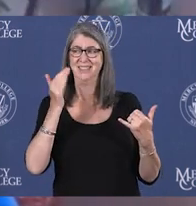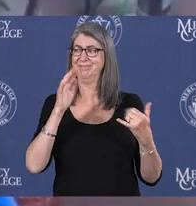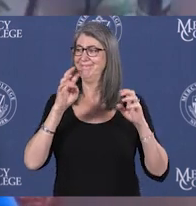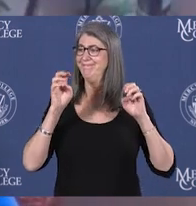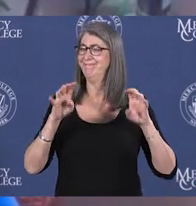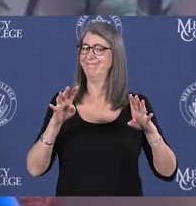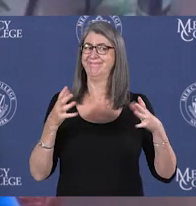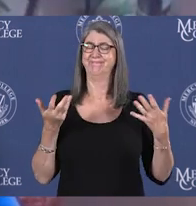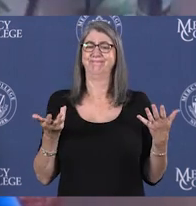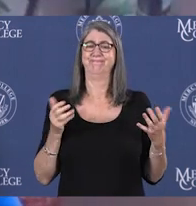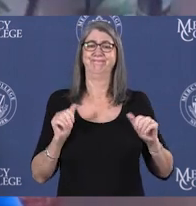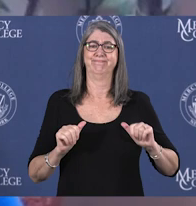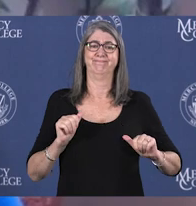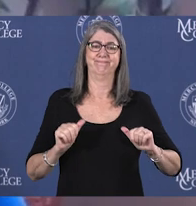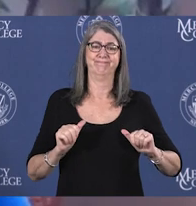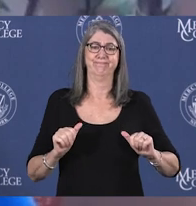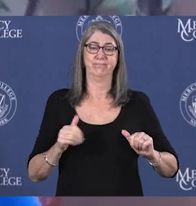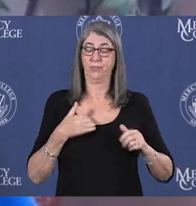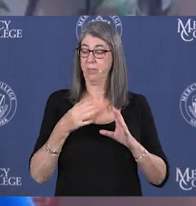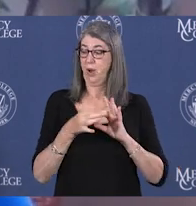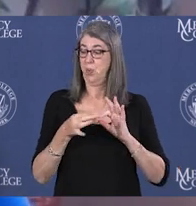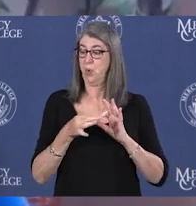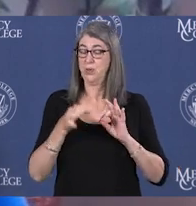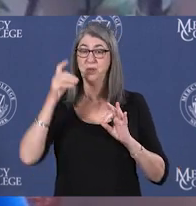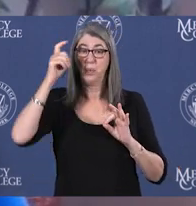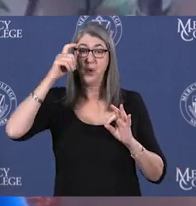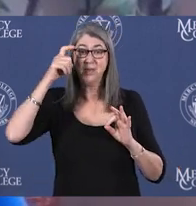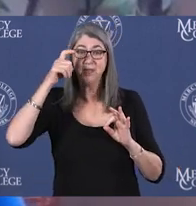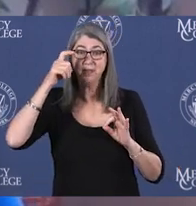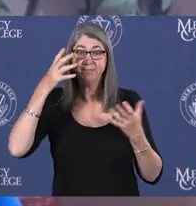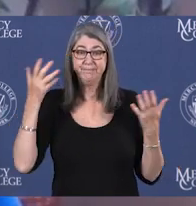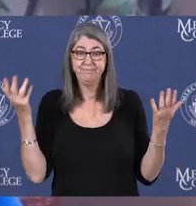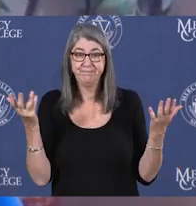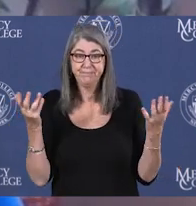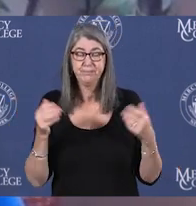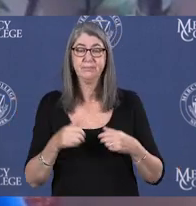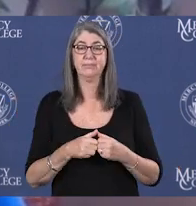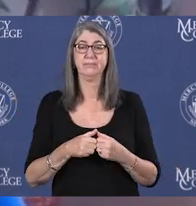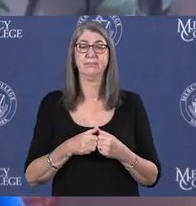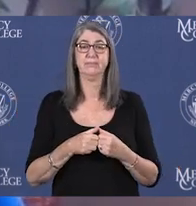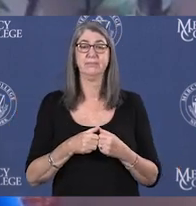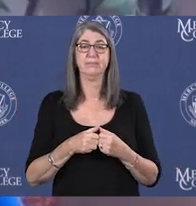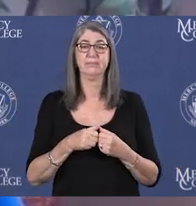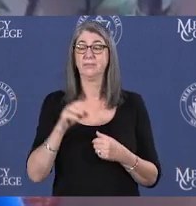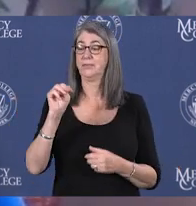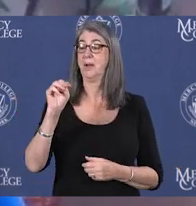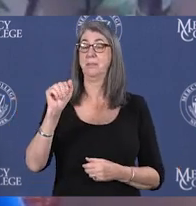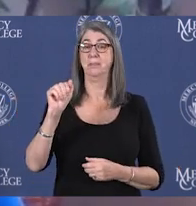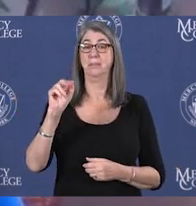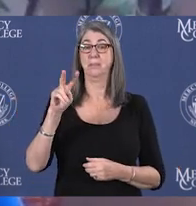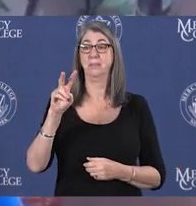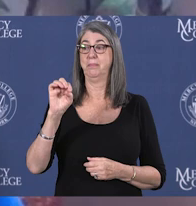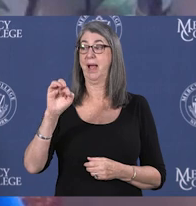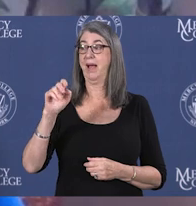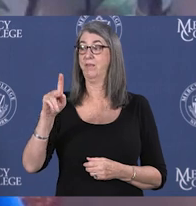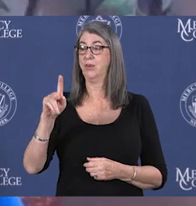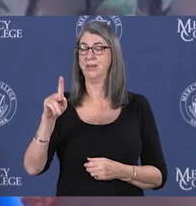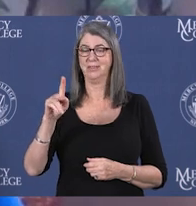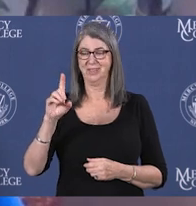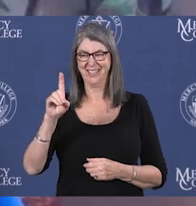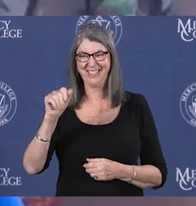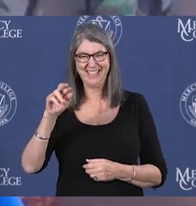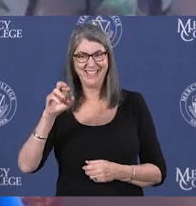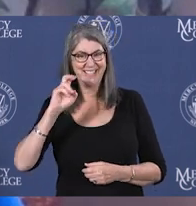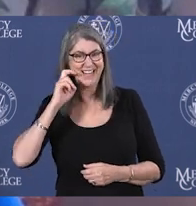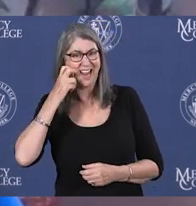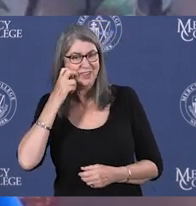uncertain? My words of wisdom are as follows. A maverick dares to be